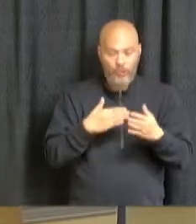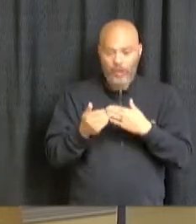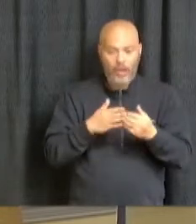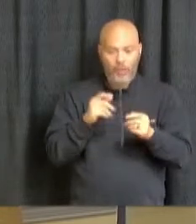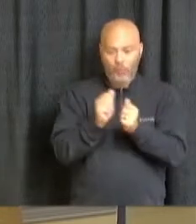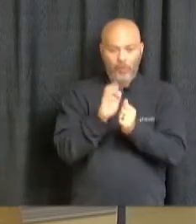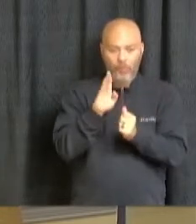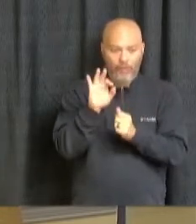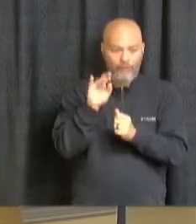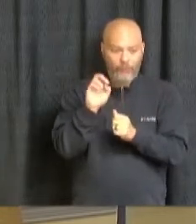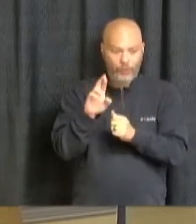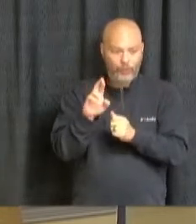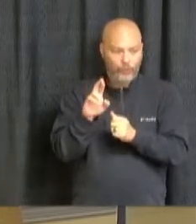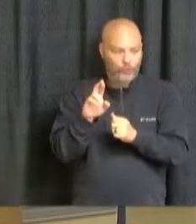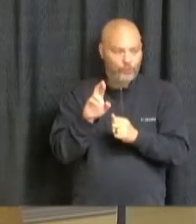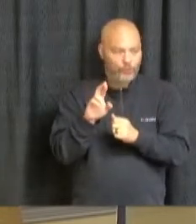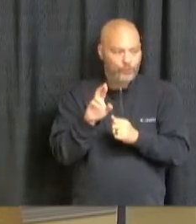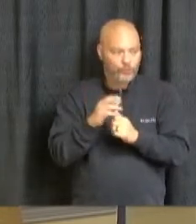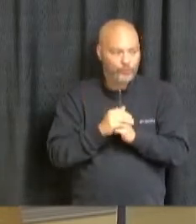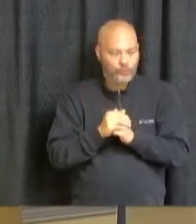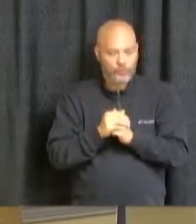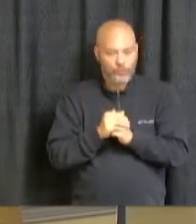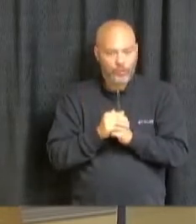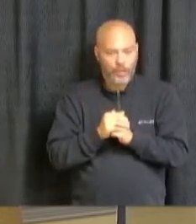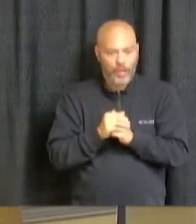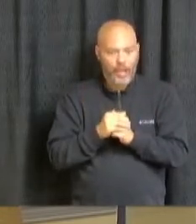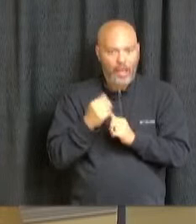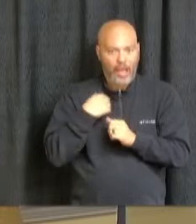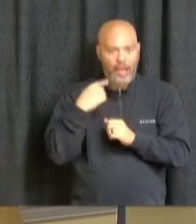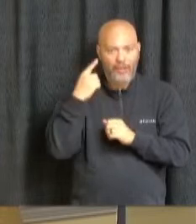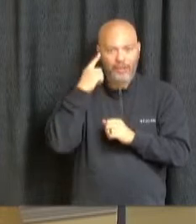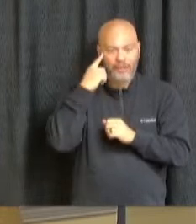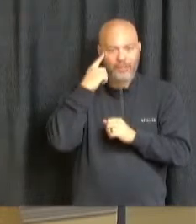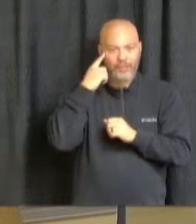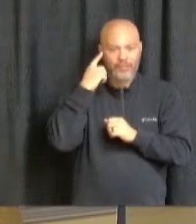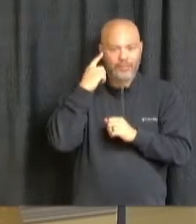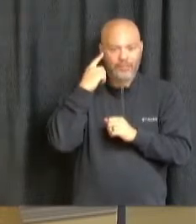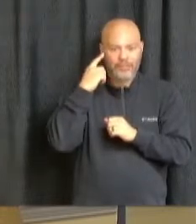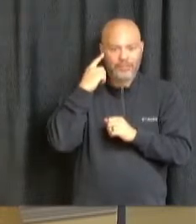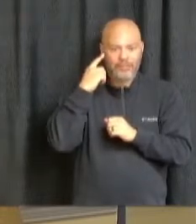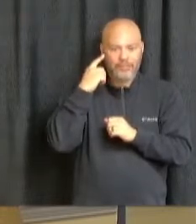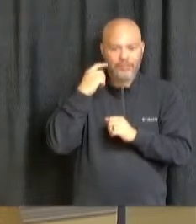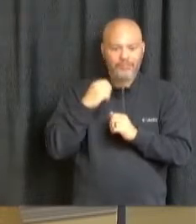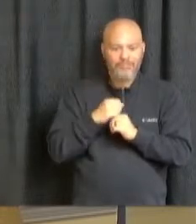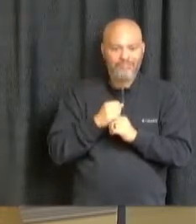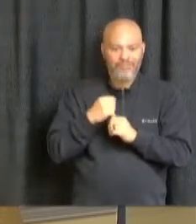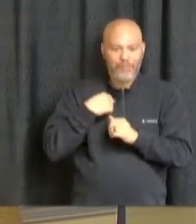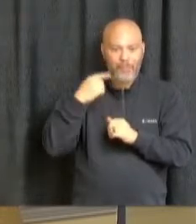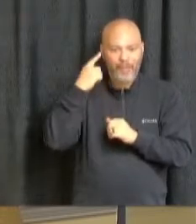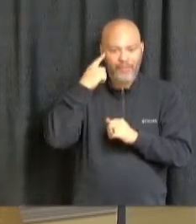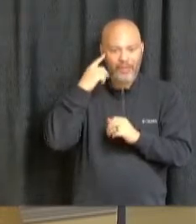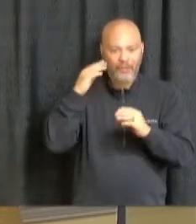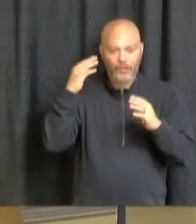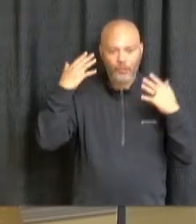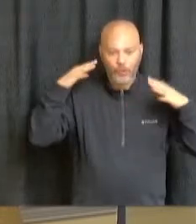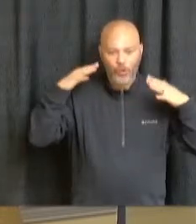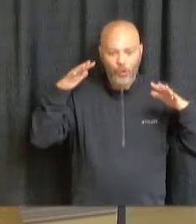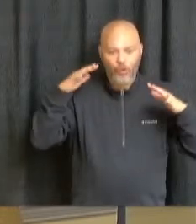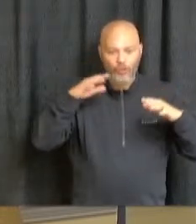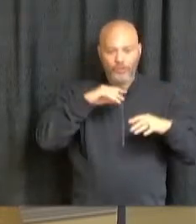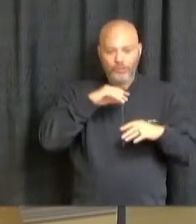buffer zone. So, I mean, I think you're going to get a lot more noise